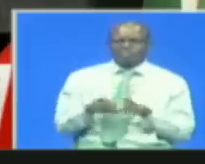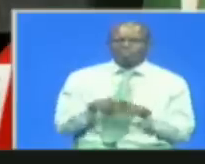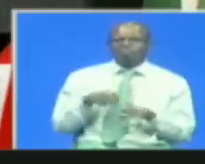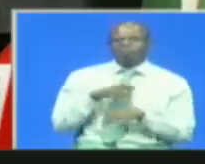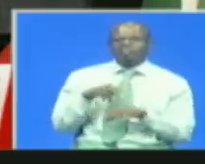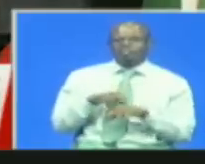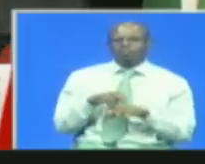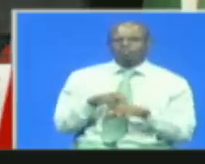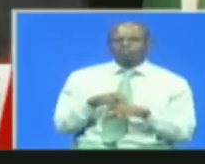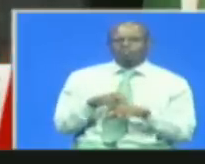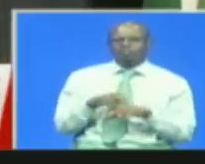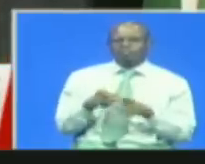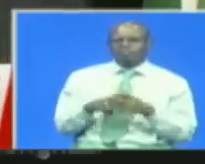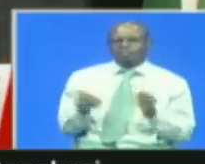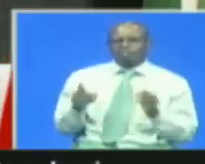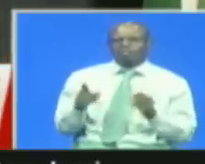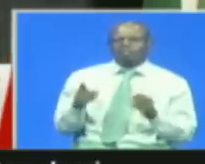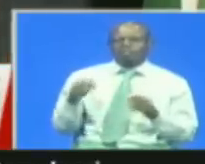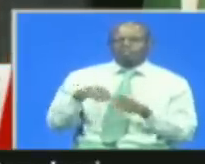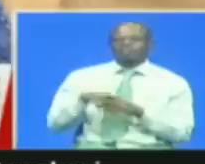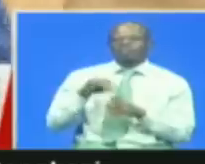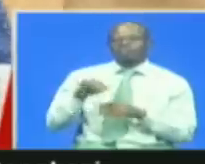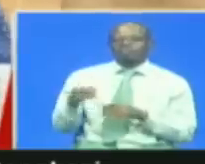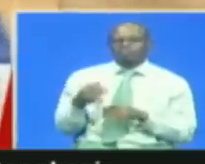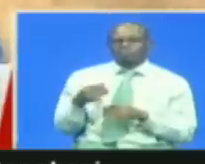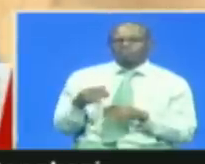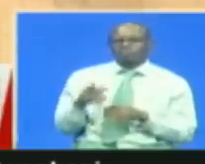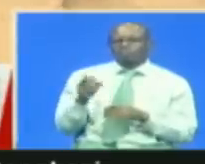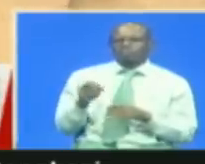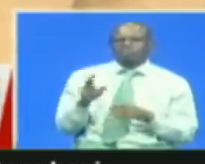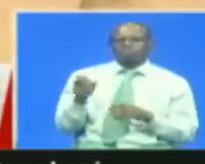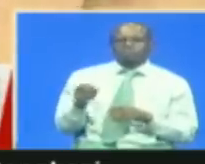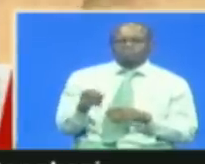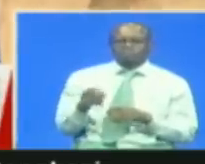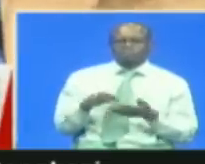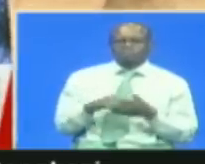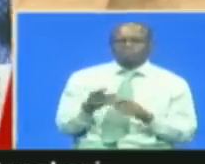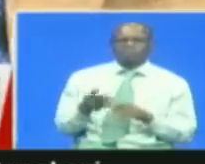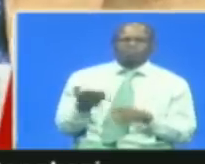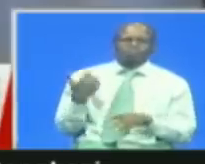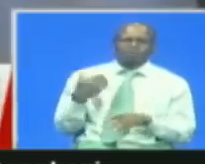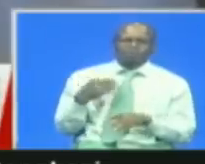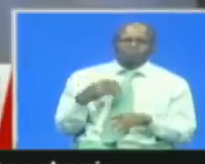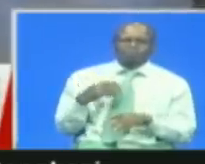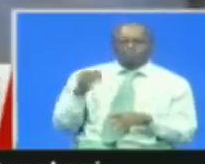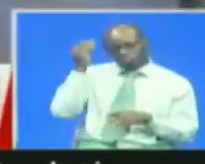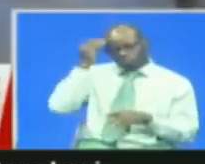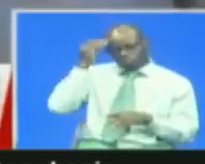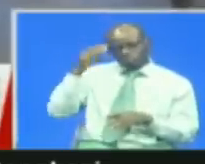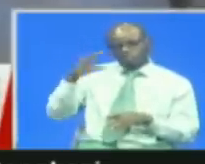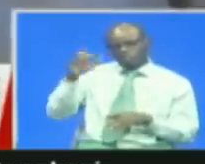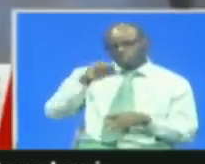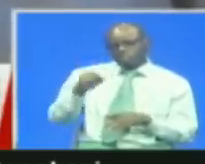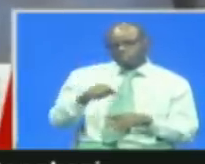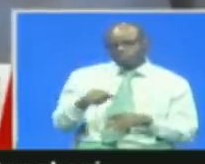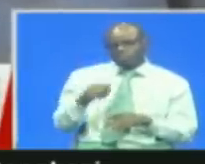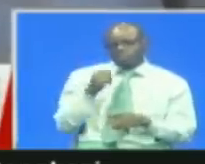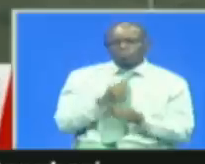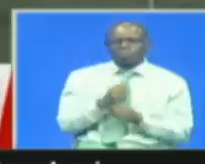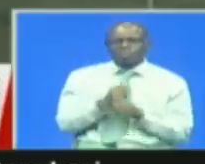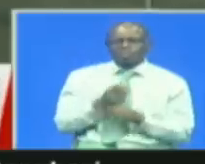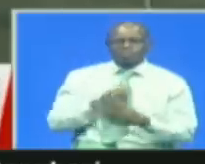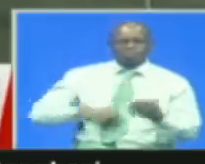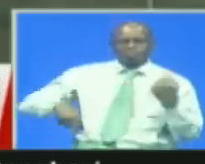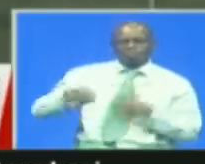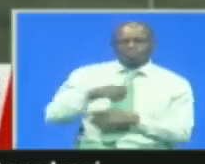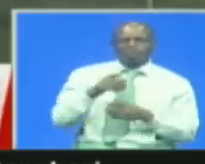place in January 2020. That is former education CS Amina Mohammed making an about turn on a